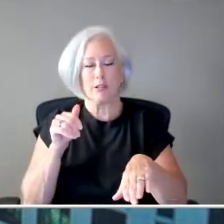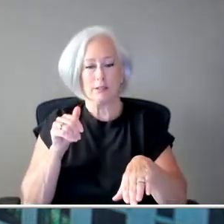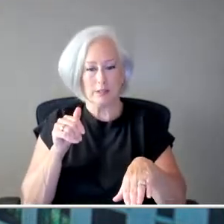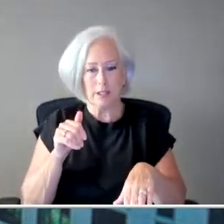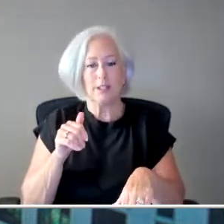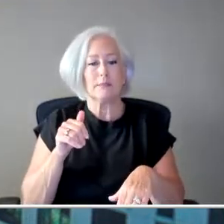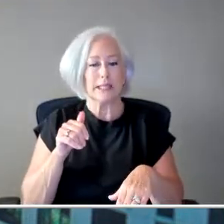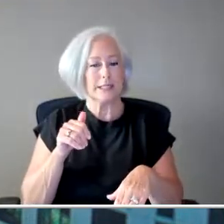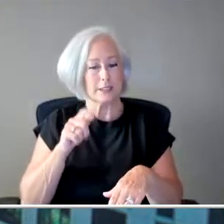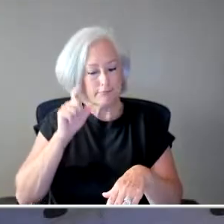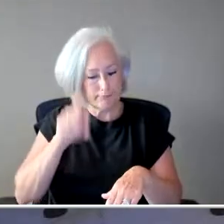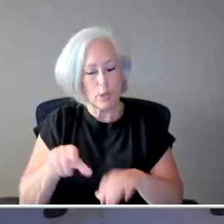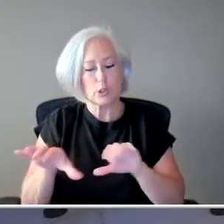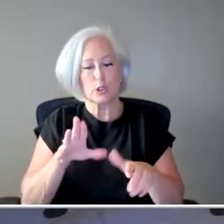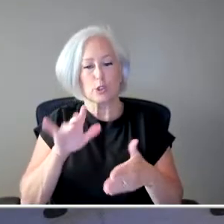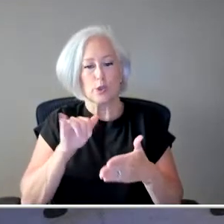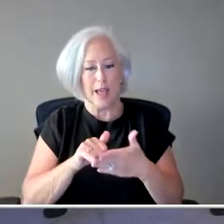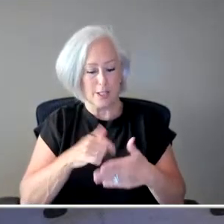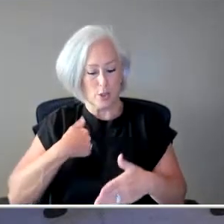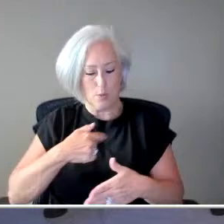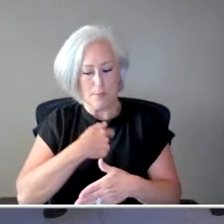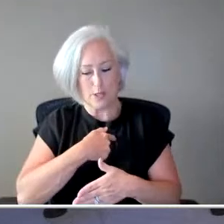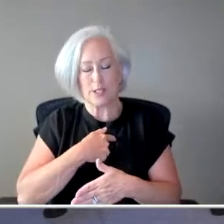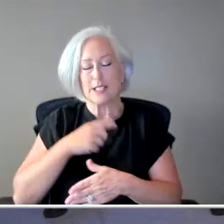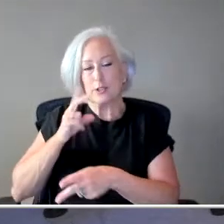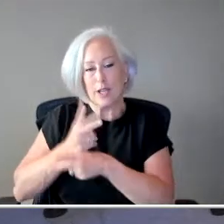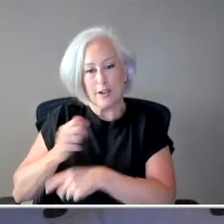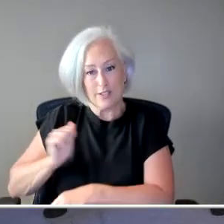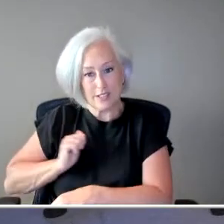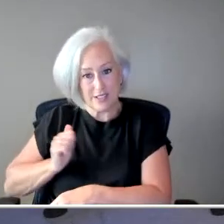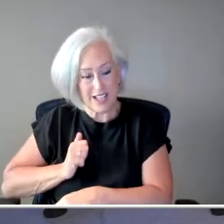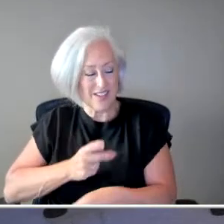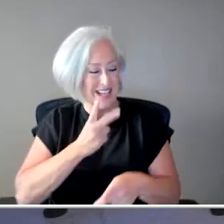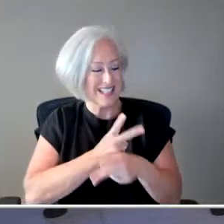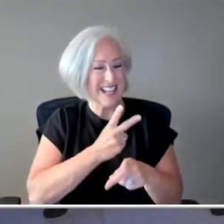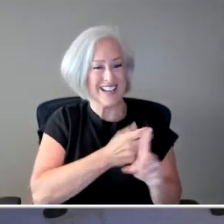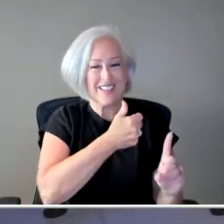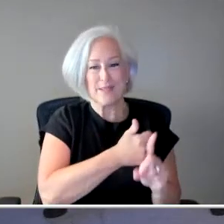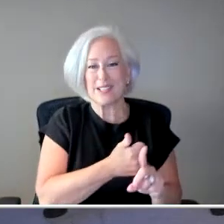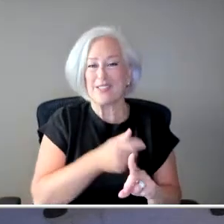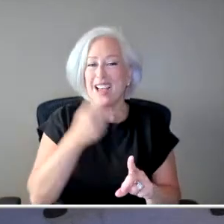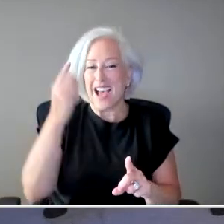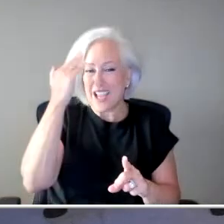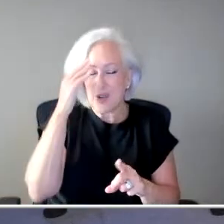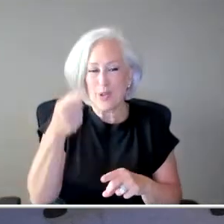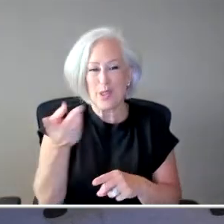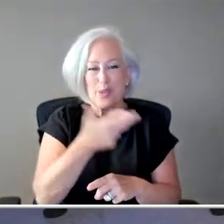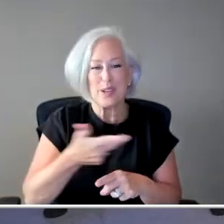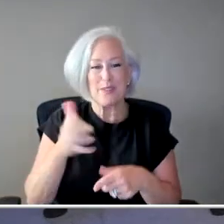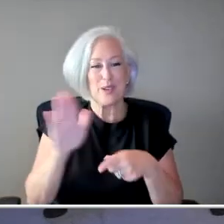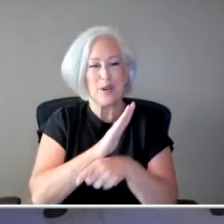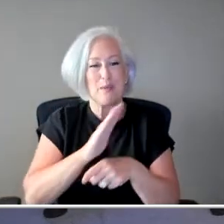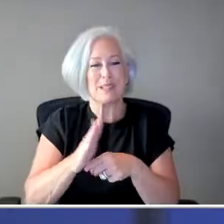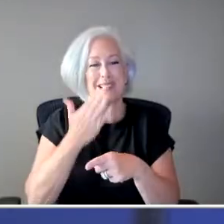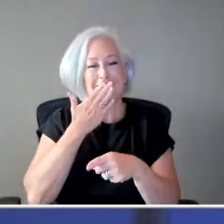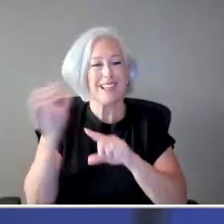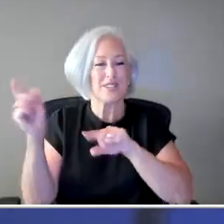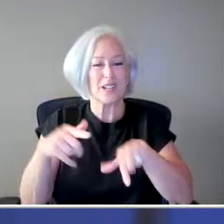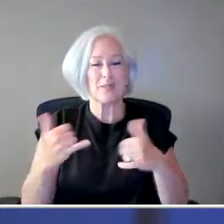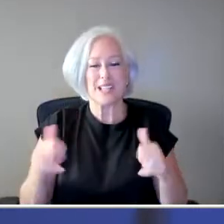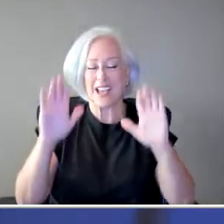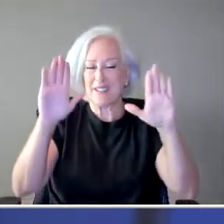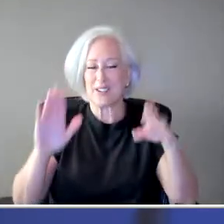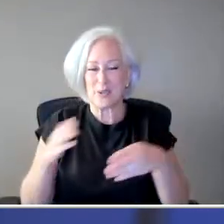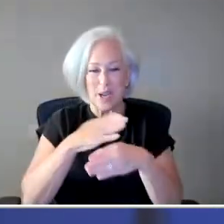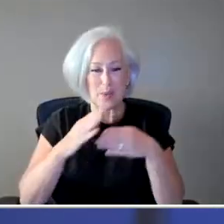ourselves as well as our patients. I know you all three are busy this morning. I've got to get out of here, so thanks so much for being with us. Appreciate it. Have a great weekend. Thank you. Thanks Thank to all you. of our